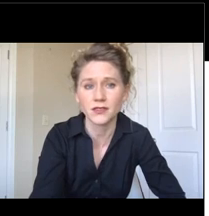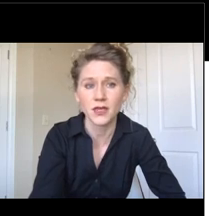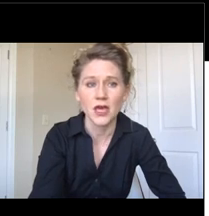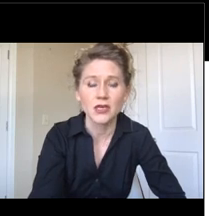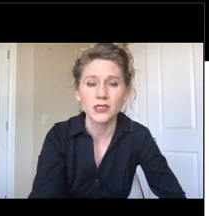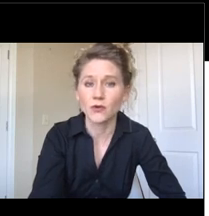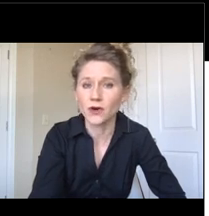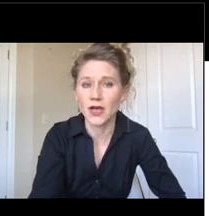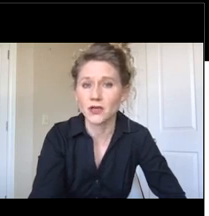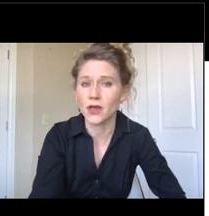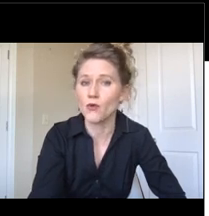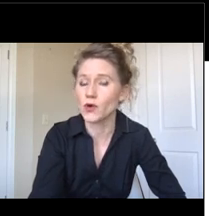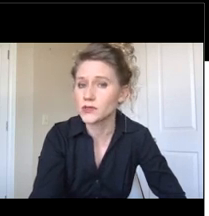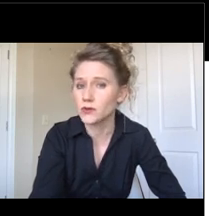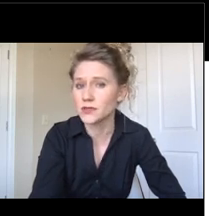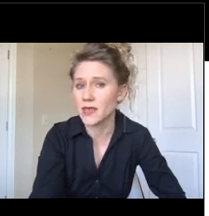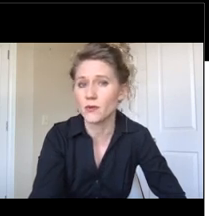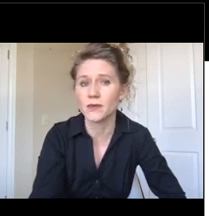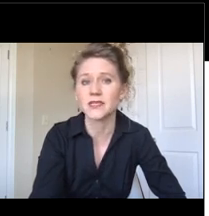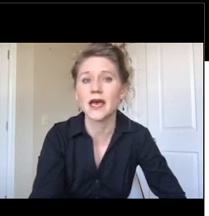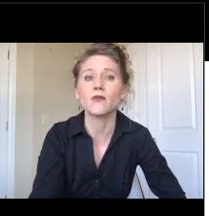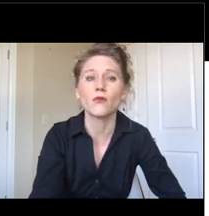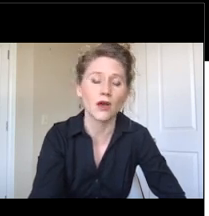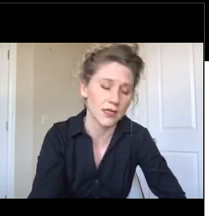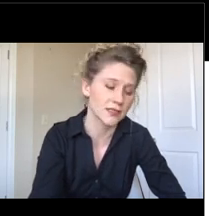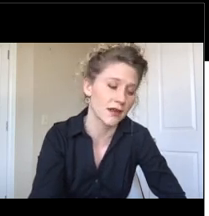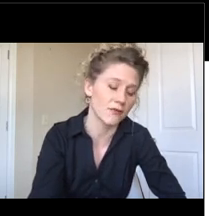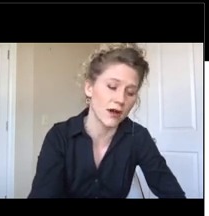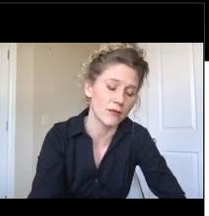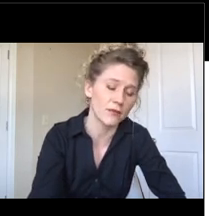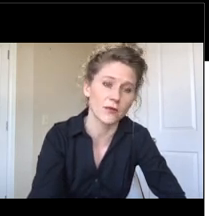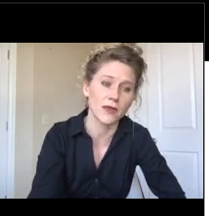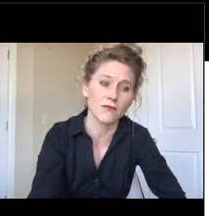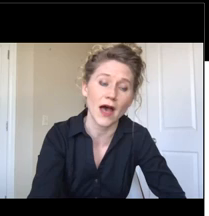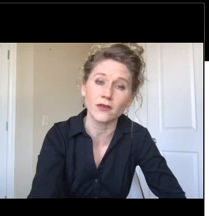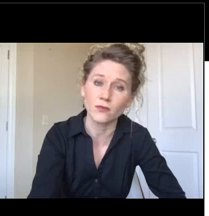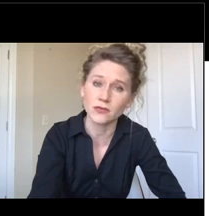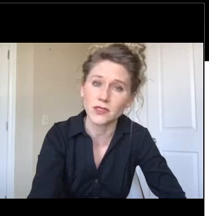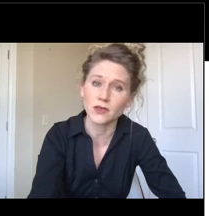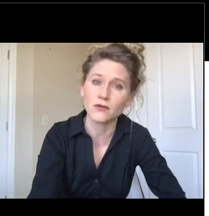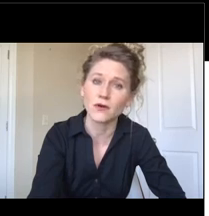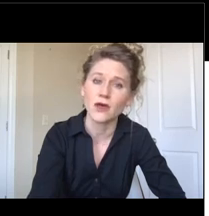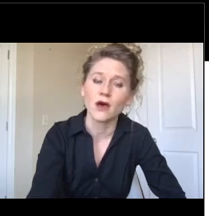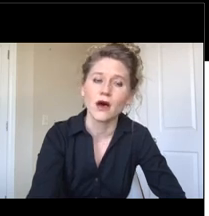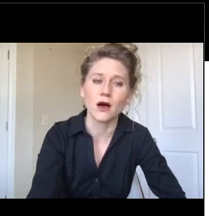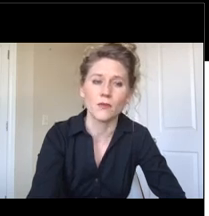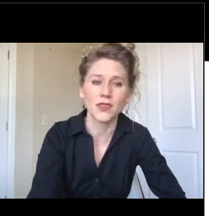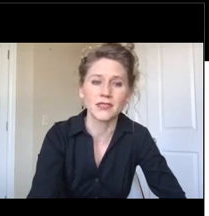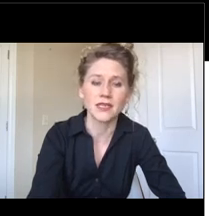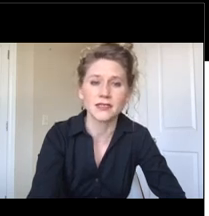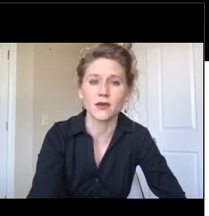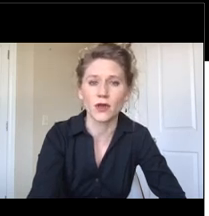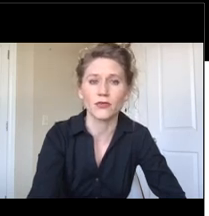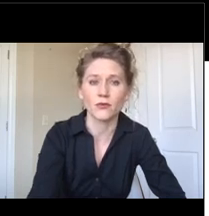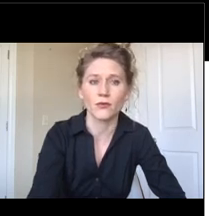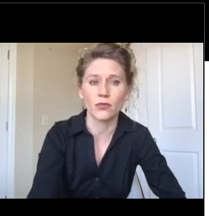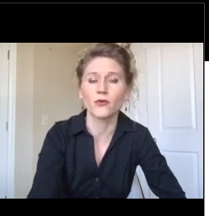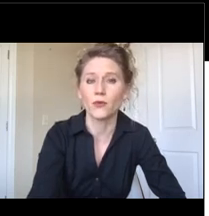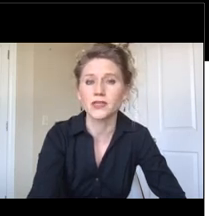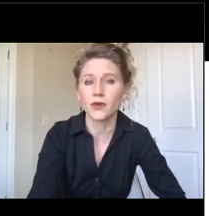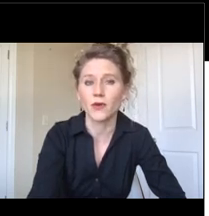taxpayer dollars. So when we're evaluating what tools make the website, what content of webinar would be valuable to you, this is the